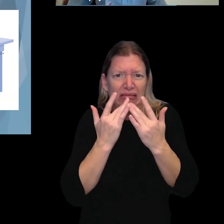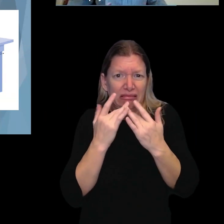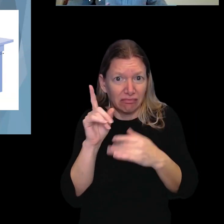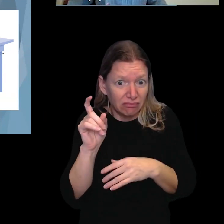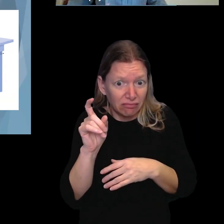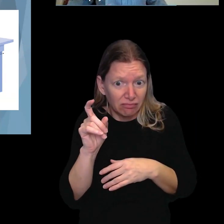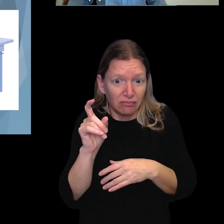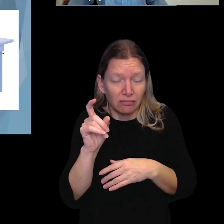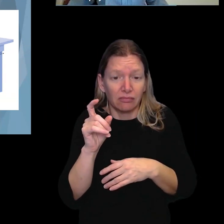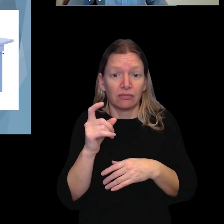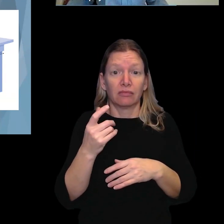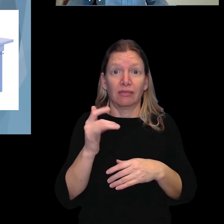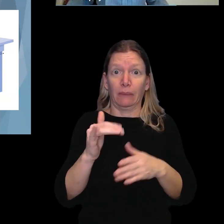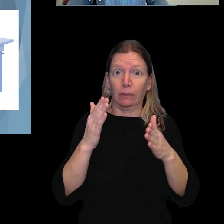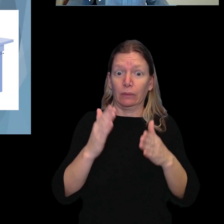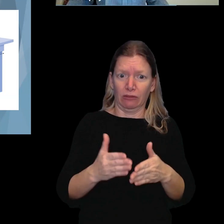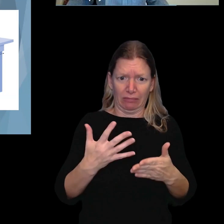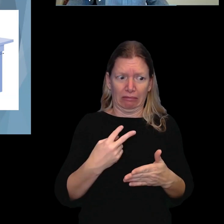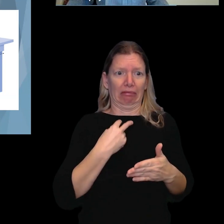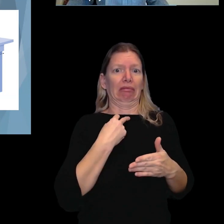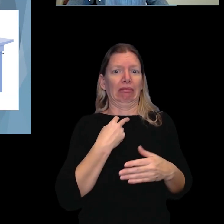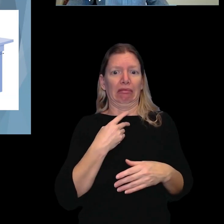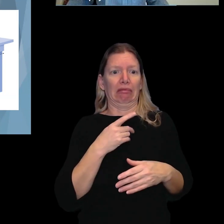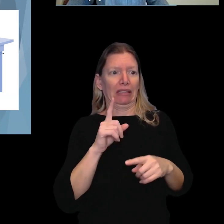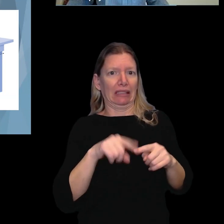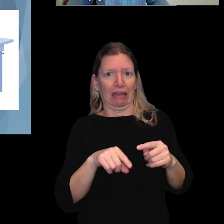too packed in, too close together, so that